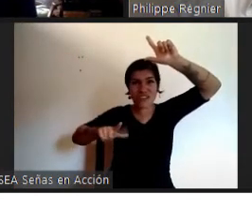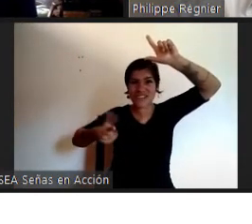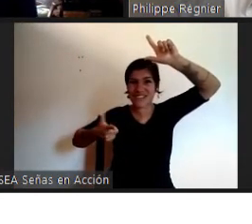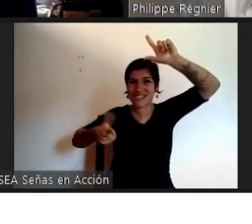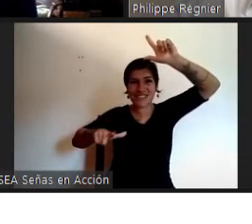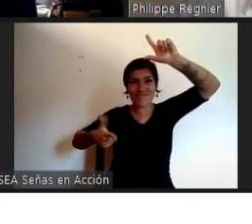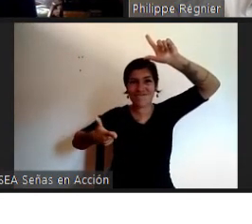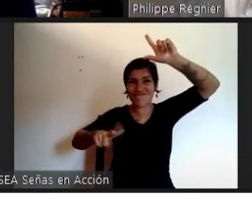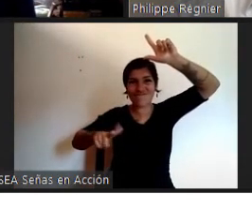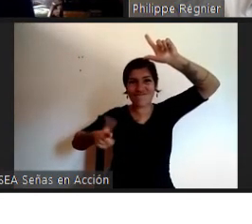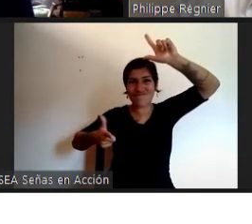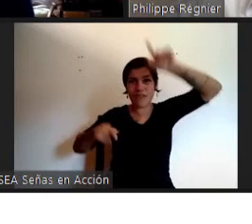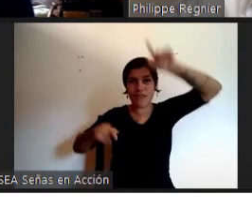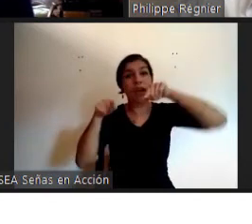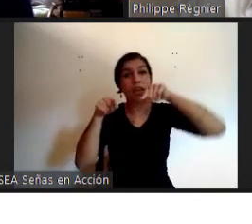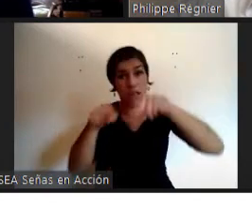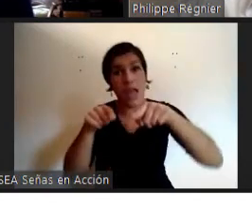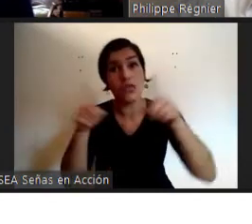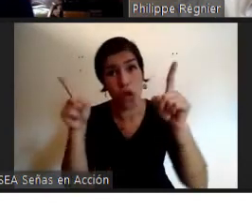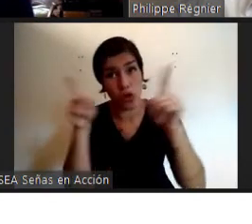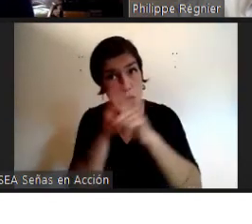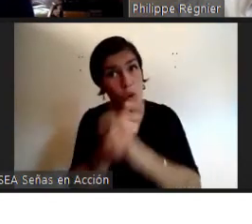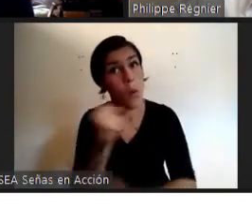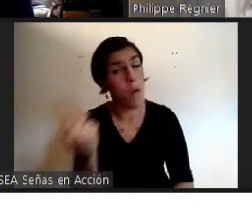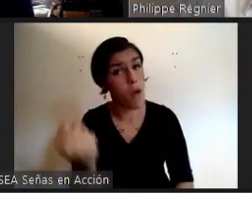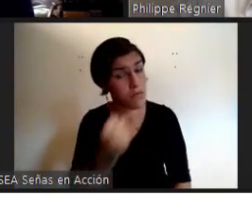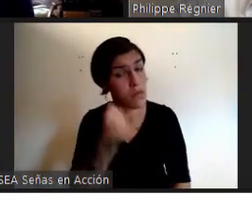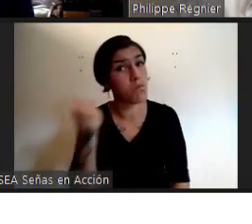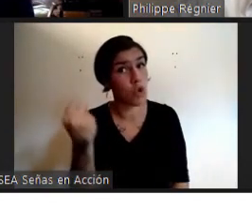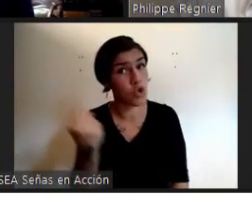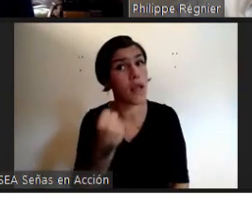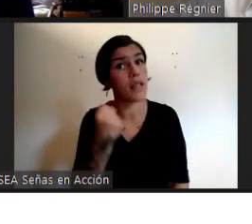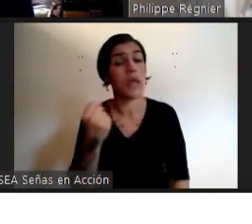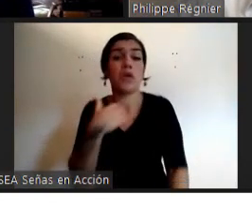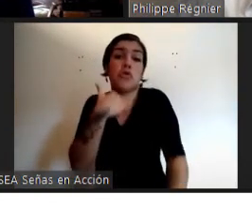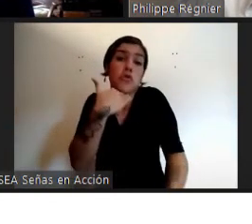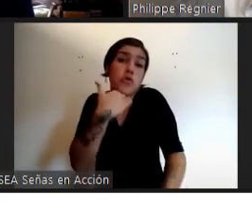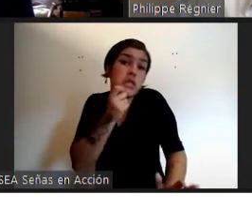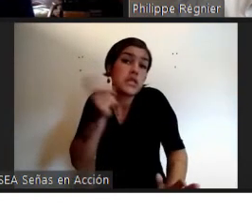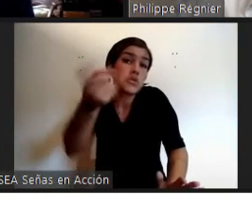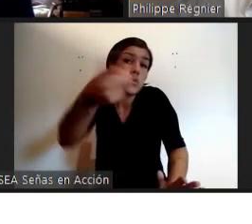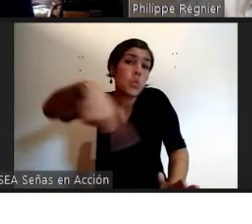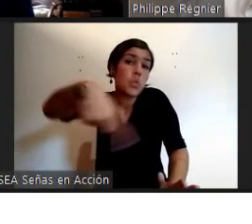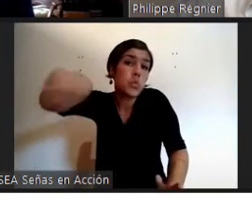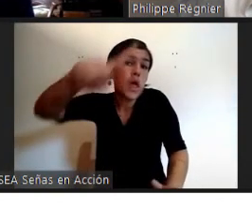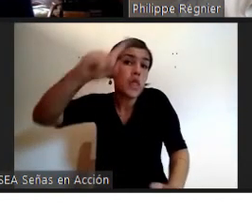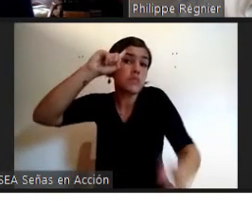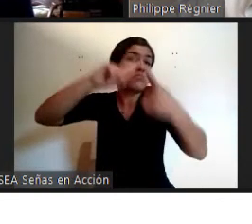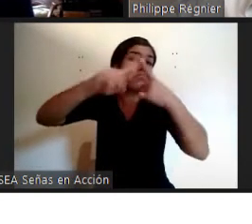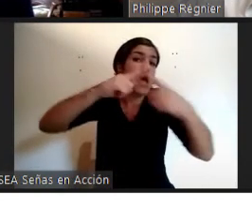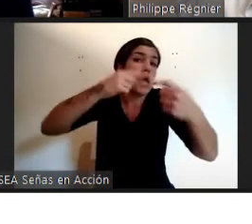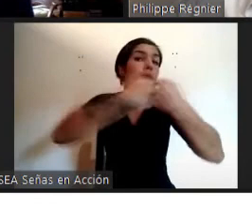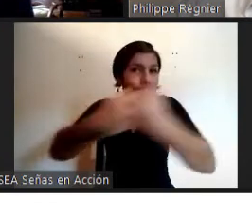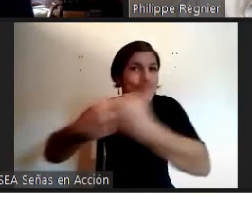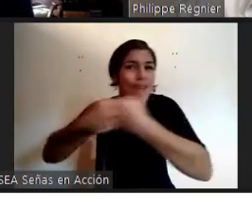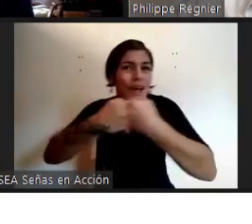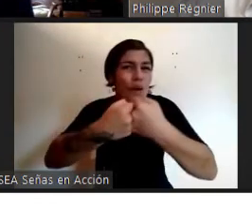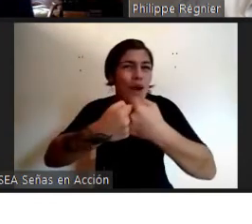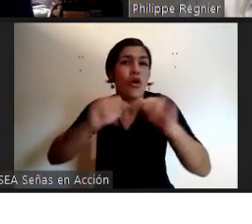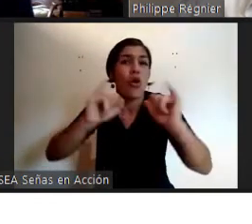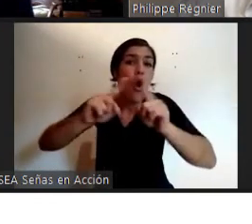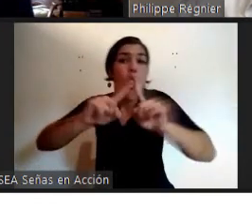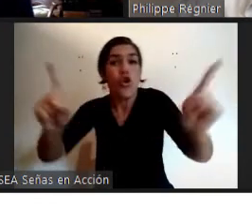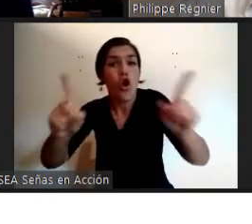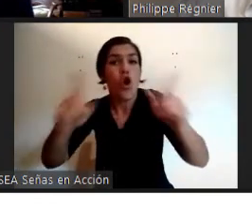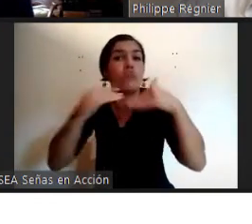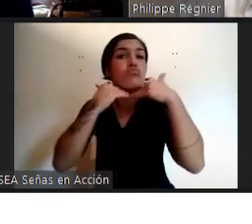are of the same mind of me, but I should say that one of the first few experiences in this lockdown time has been that it